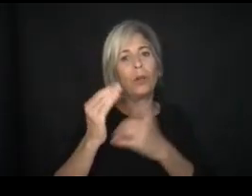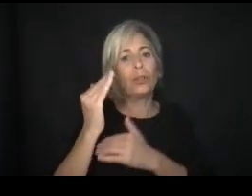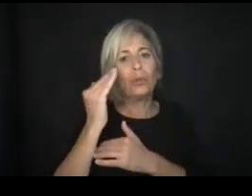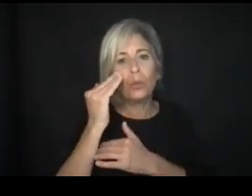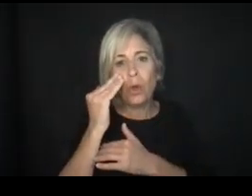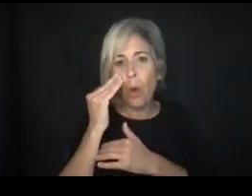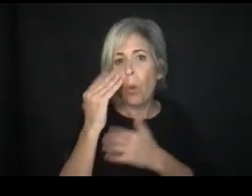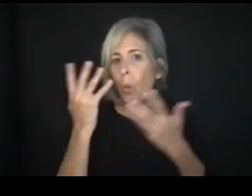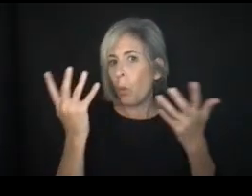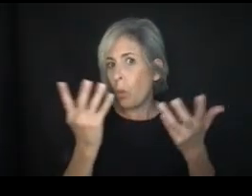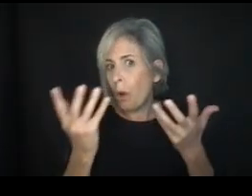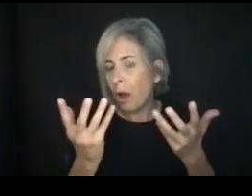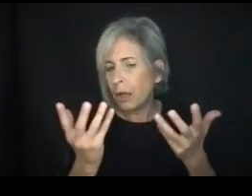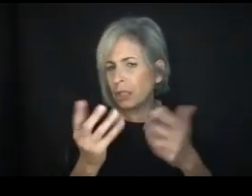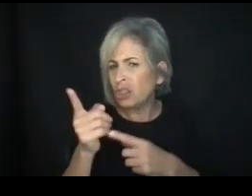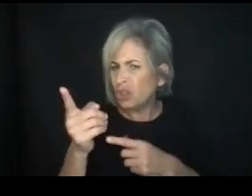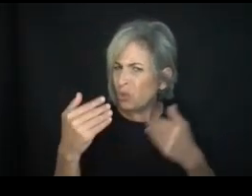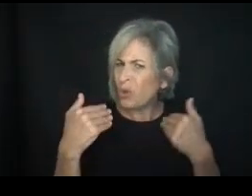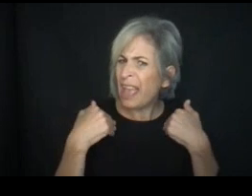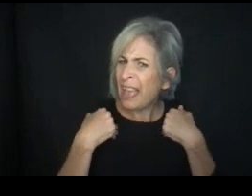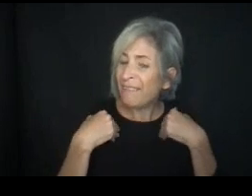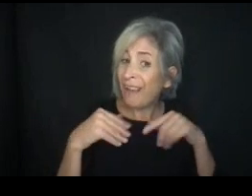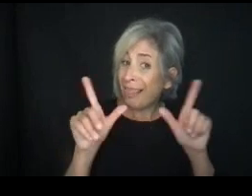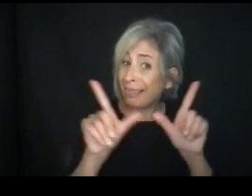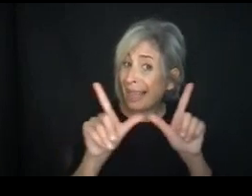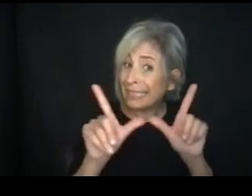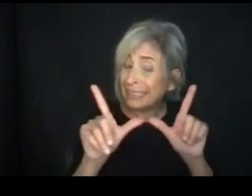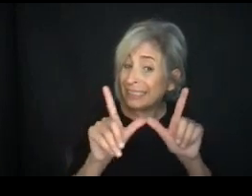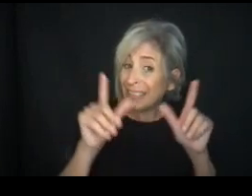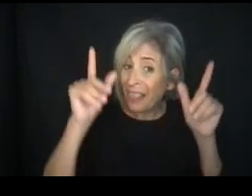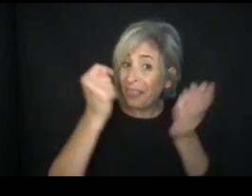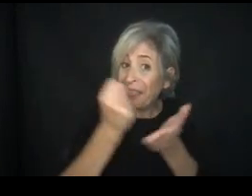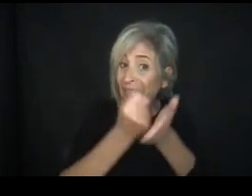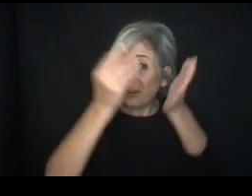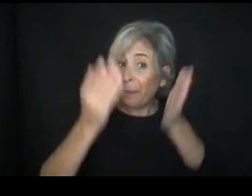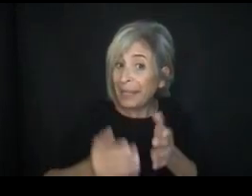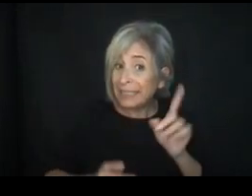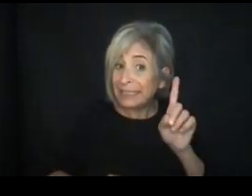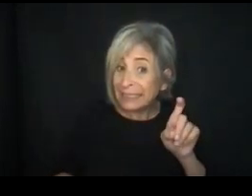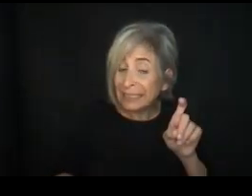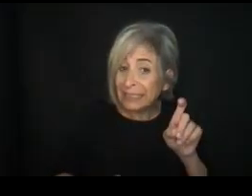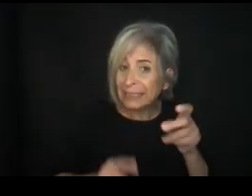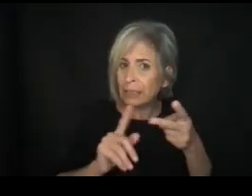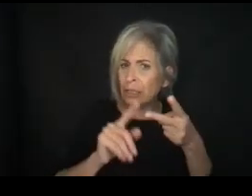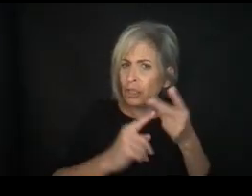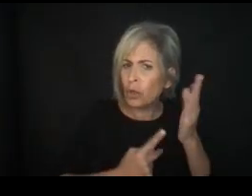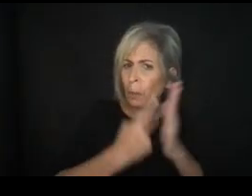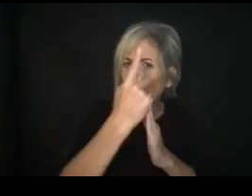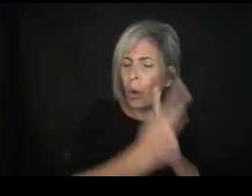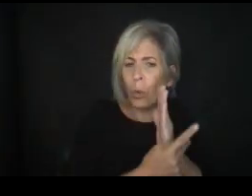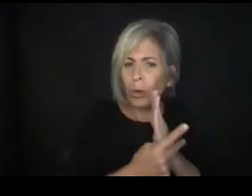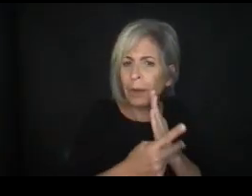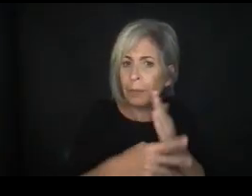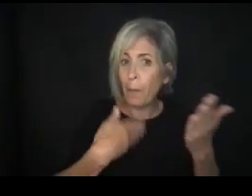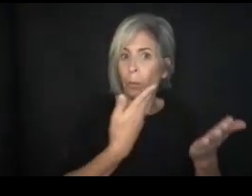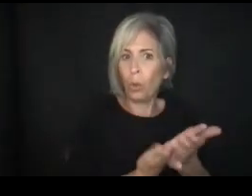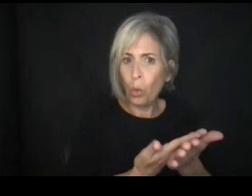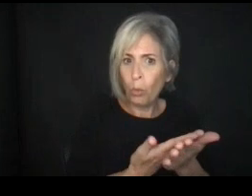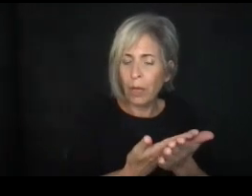is, do you have licensed therapists? Are your programs